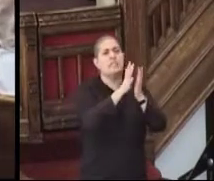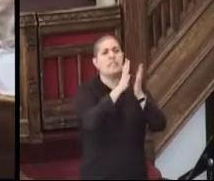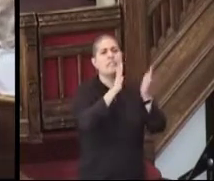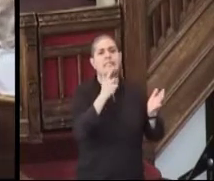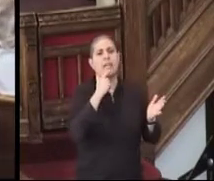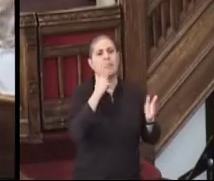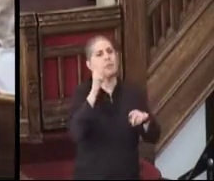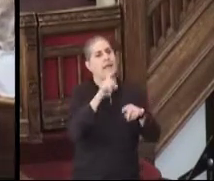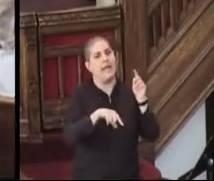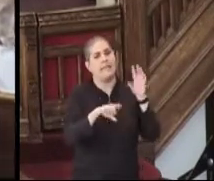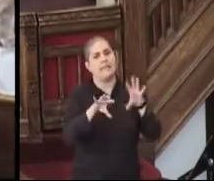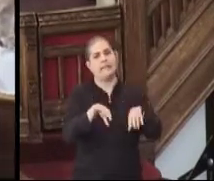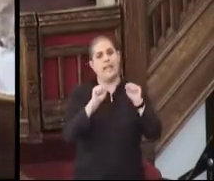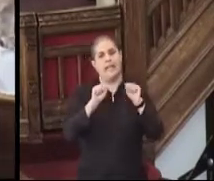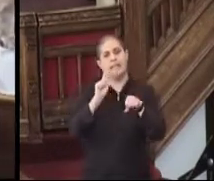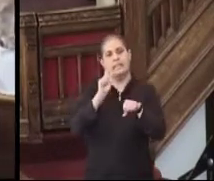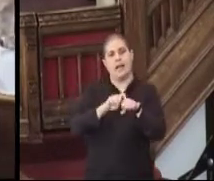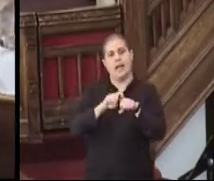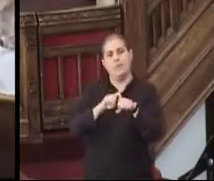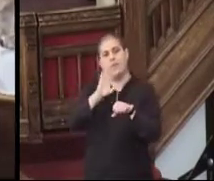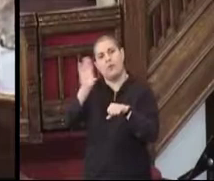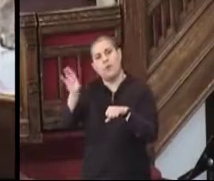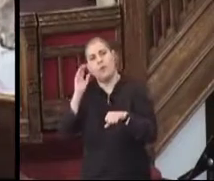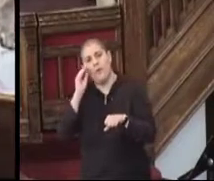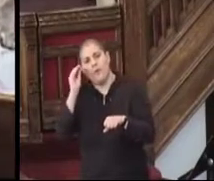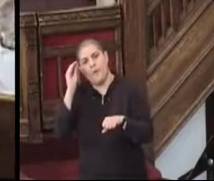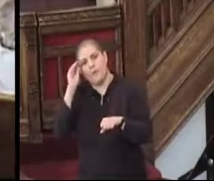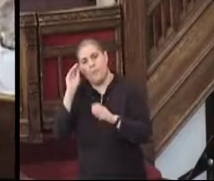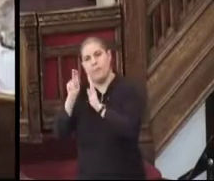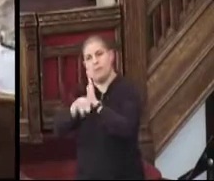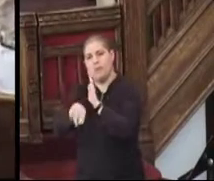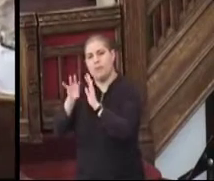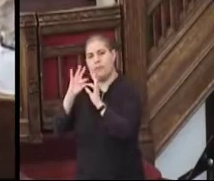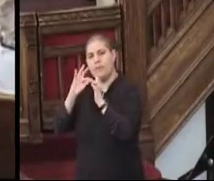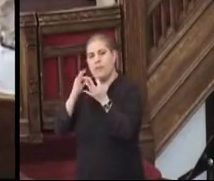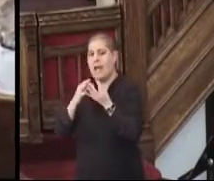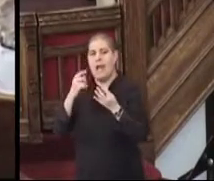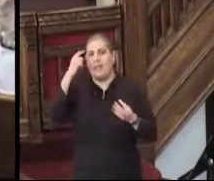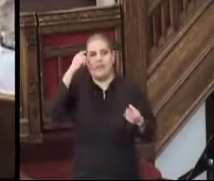you can't take time to go home and bury your family.